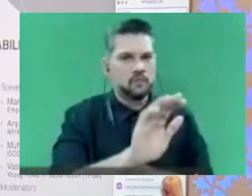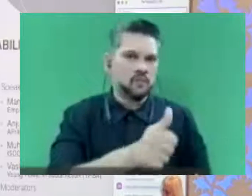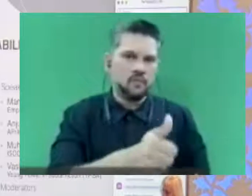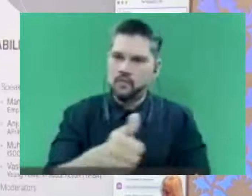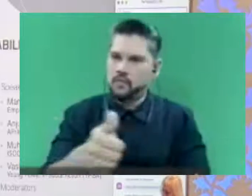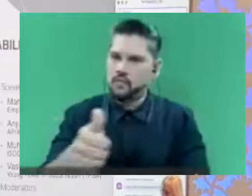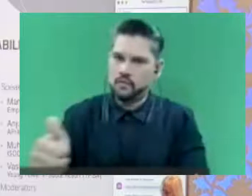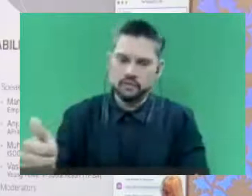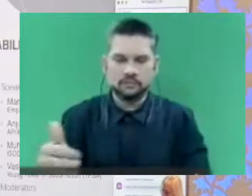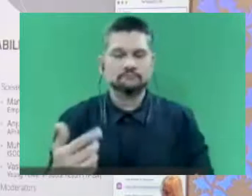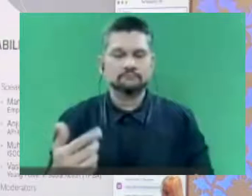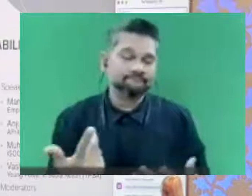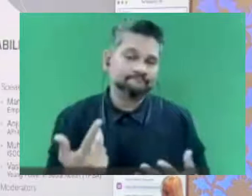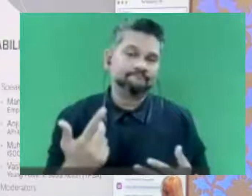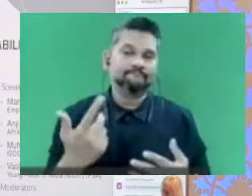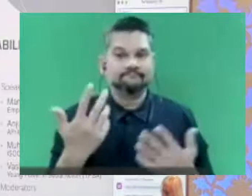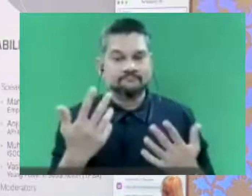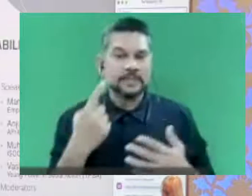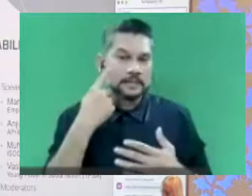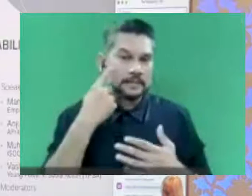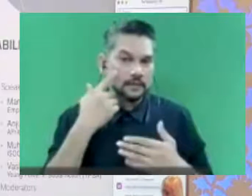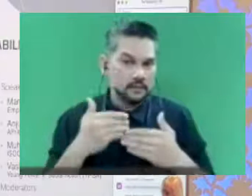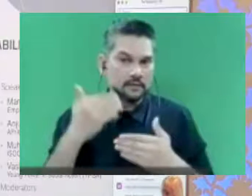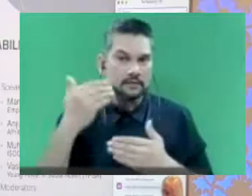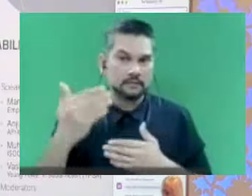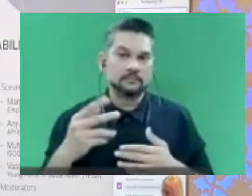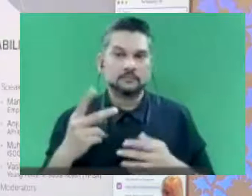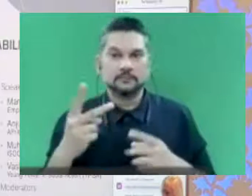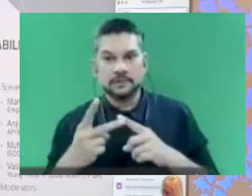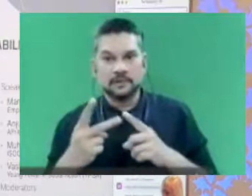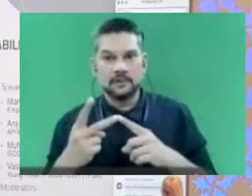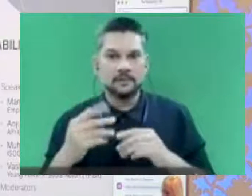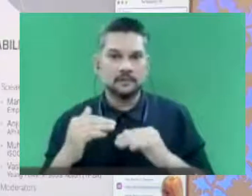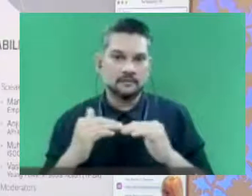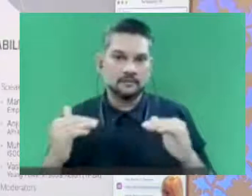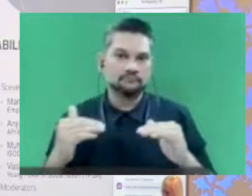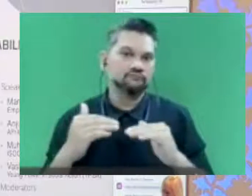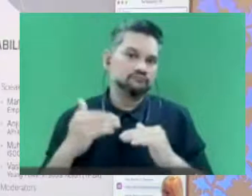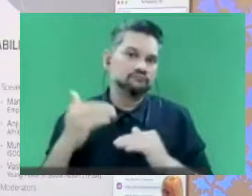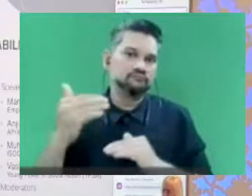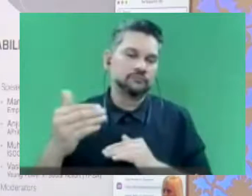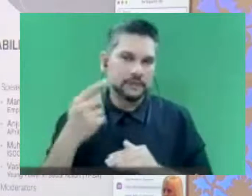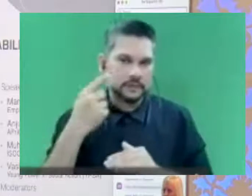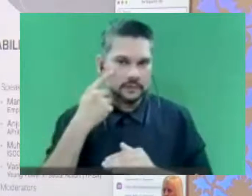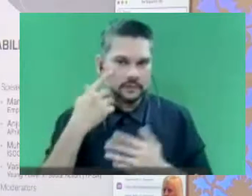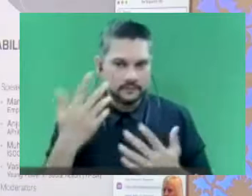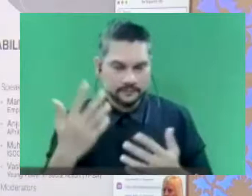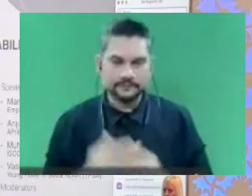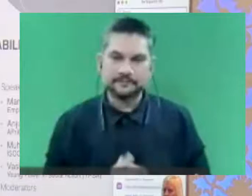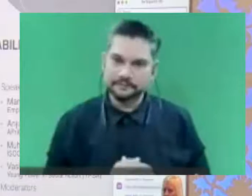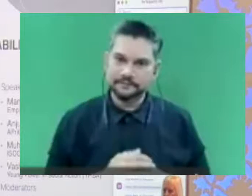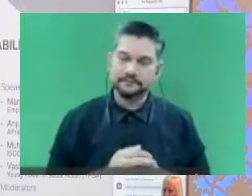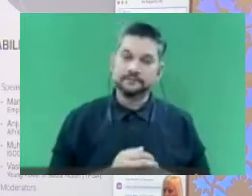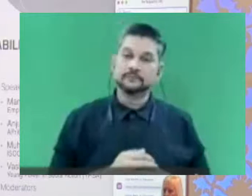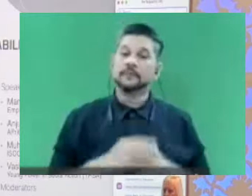the second phase of the project if it goes through. Secondly, there